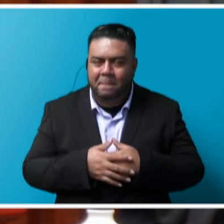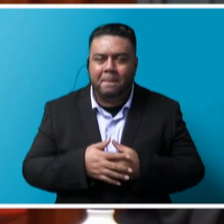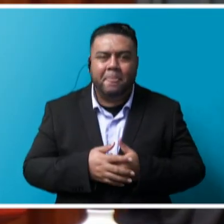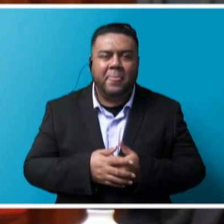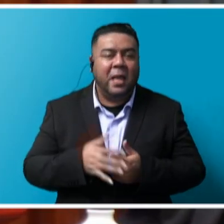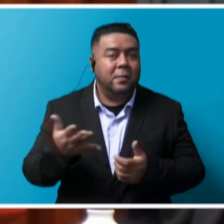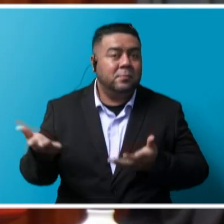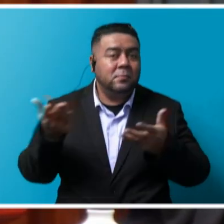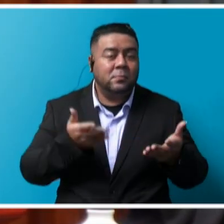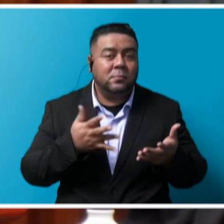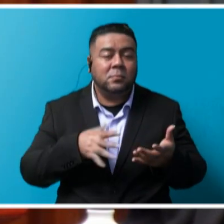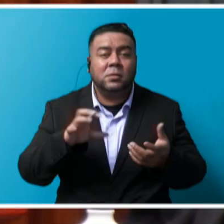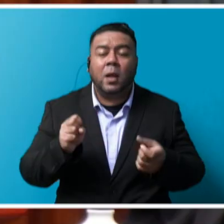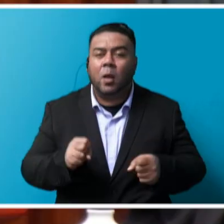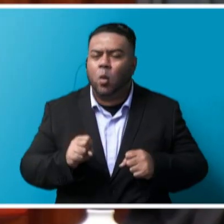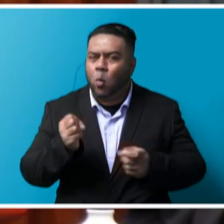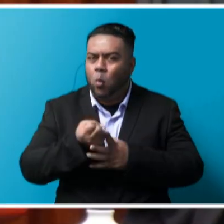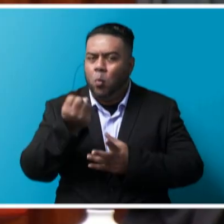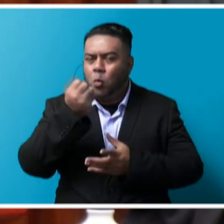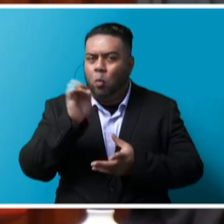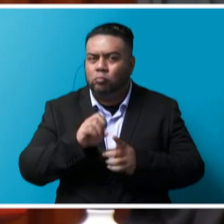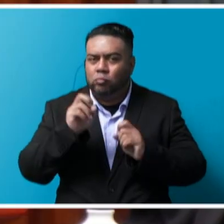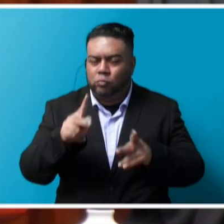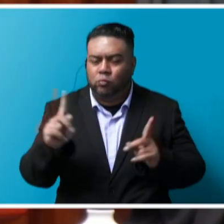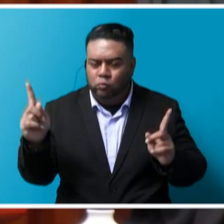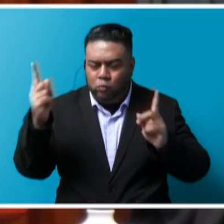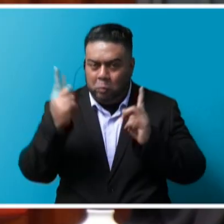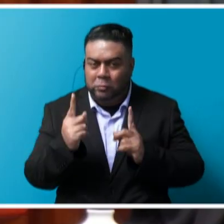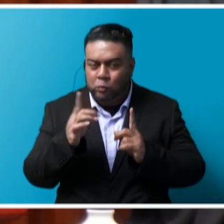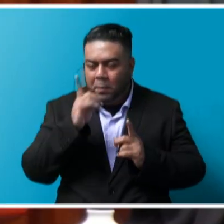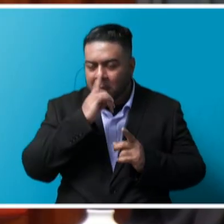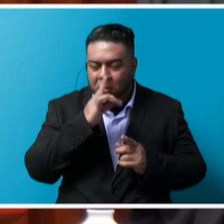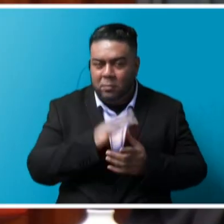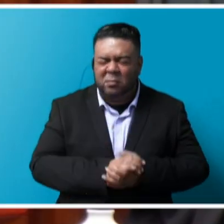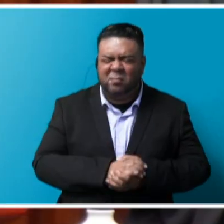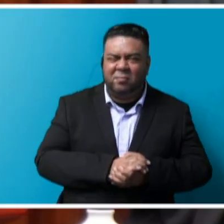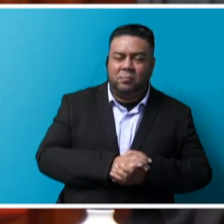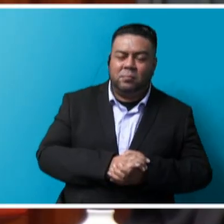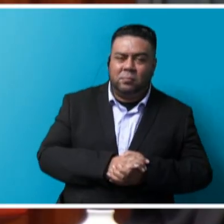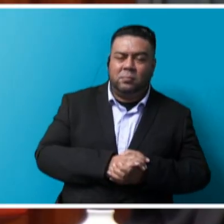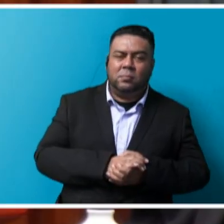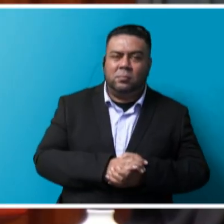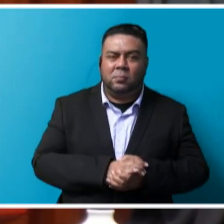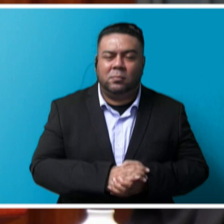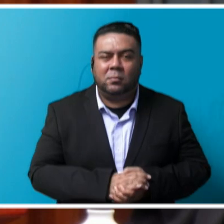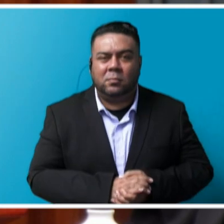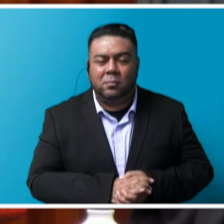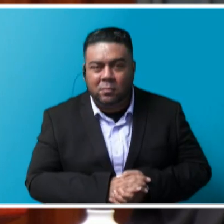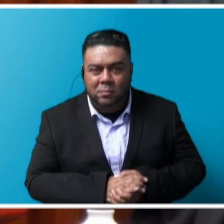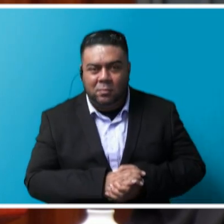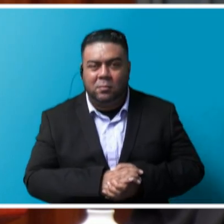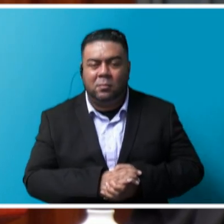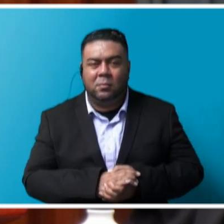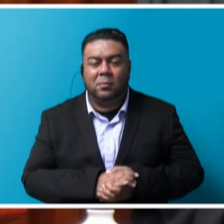bringing economic opportunities closer to the people. We even completed the labor market, supporting commerce while preserving the